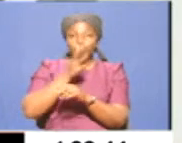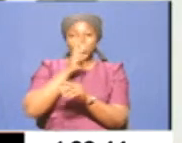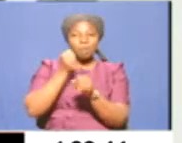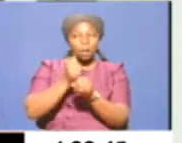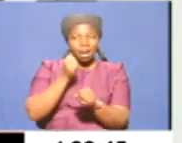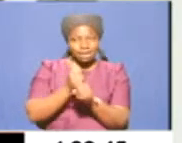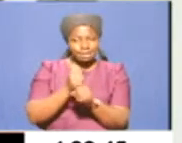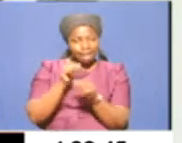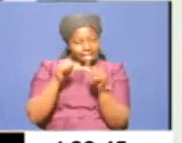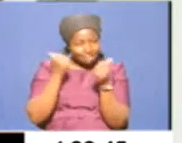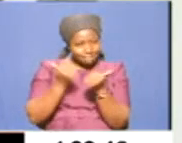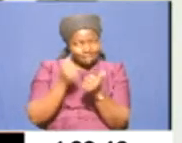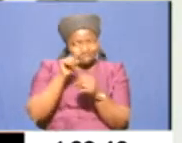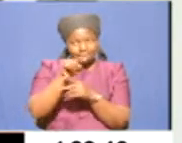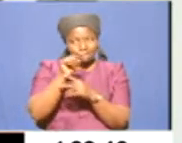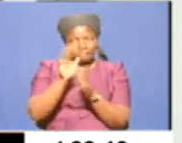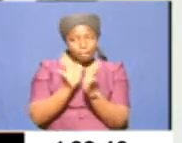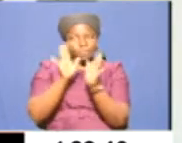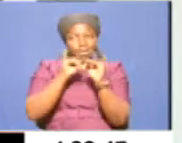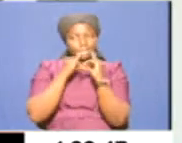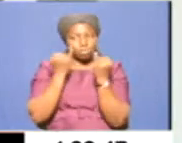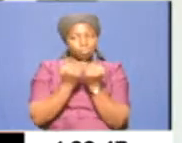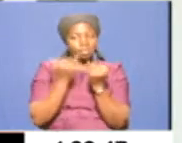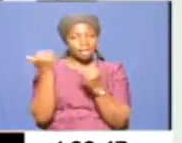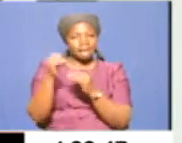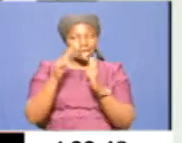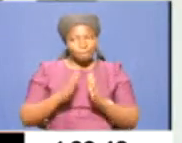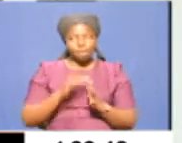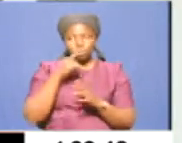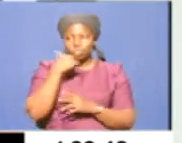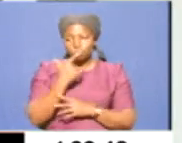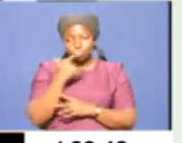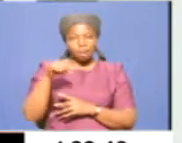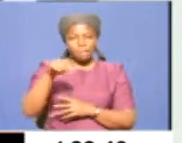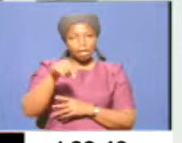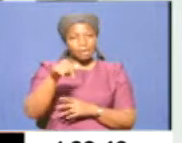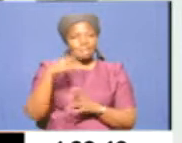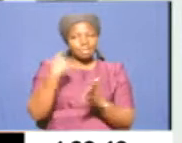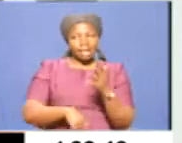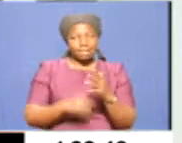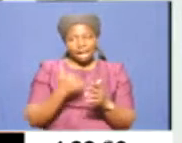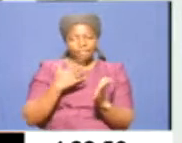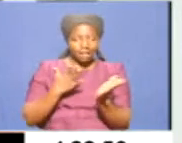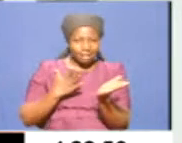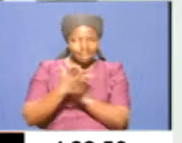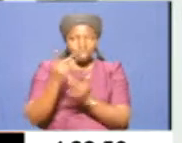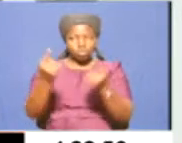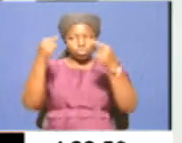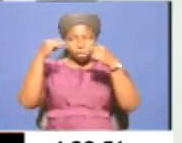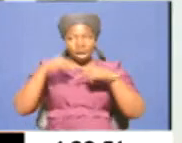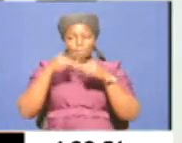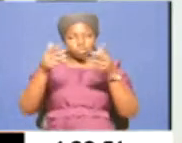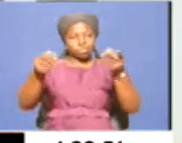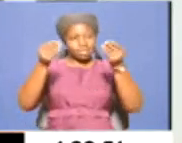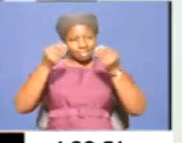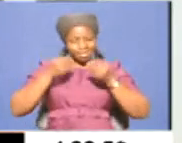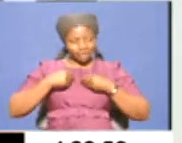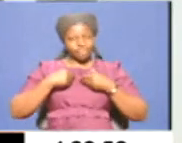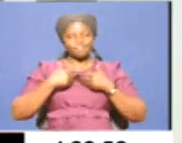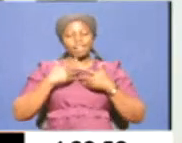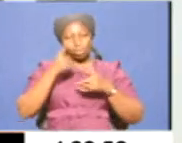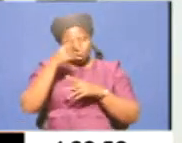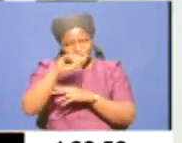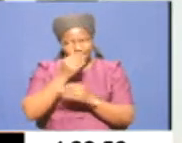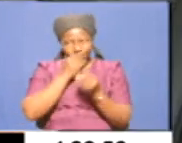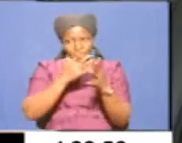society who is a taxpayer has a right to approach us to receive the appropriate information so that they can get